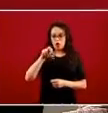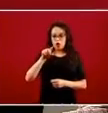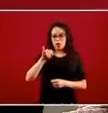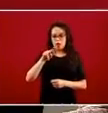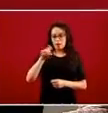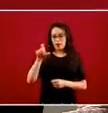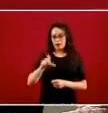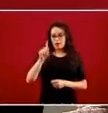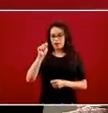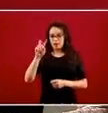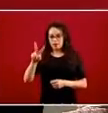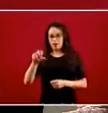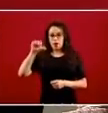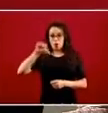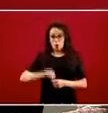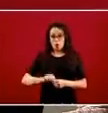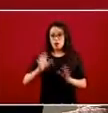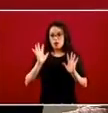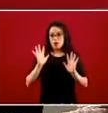Thank you very much.